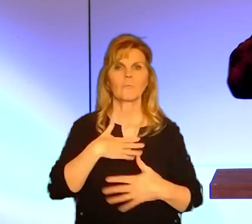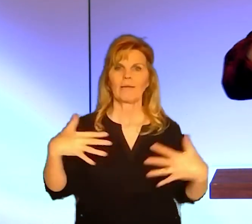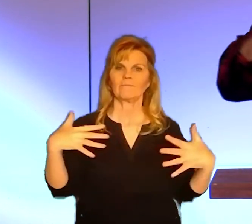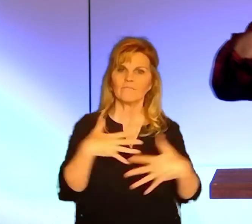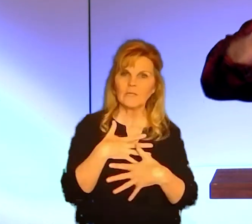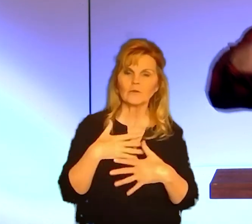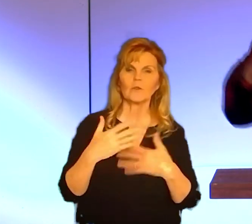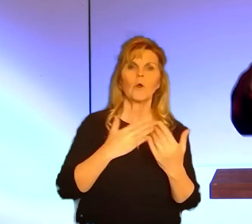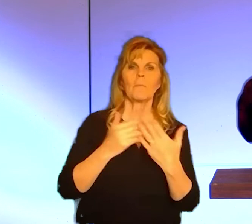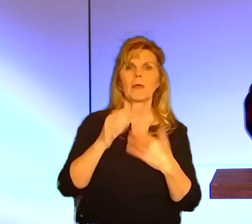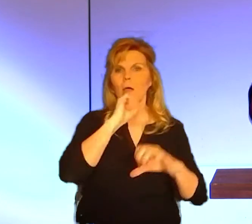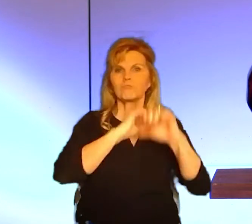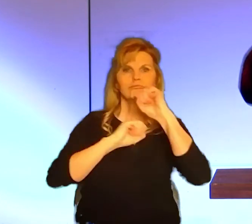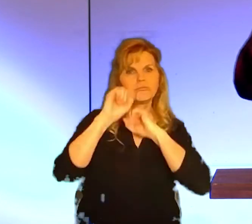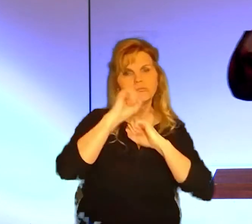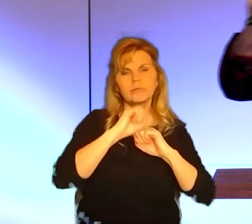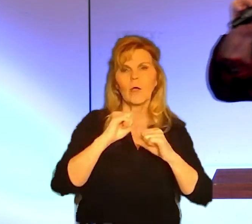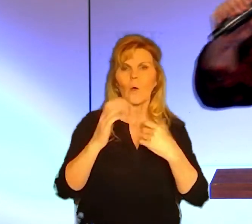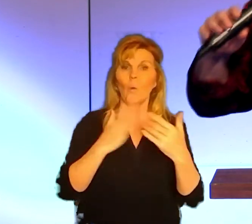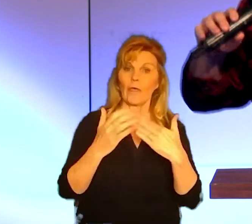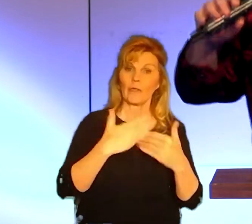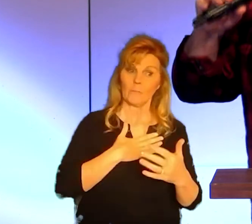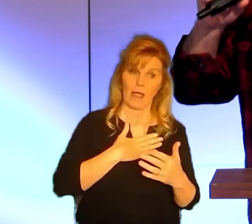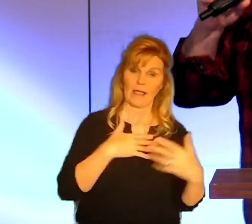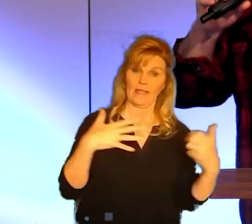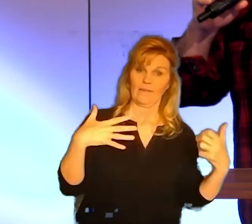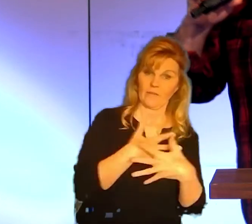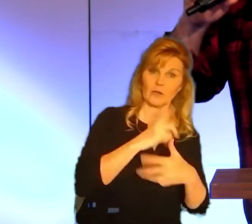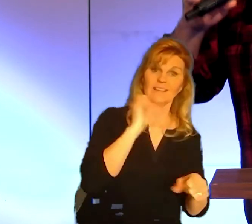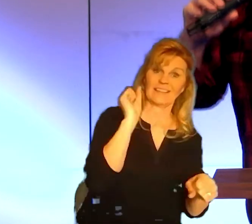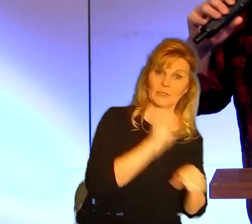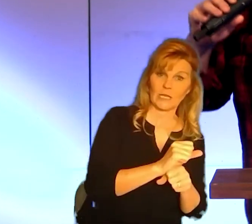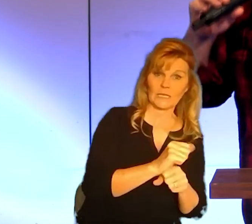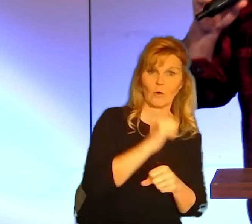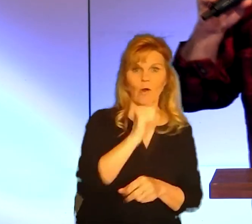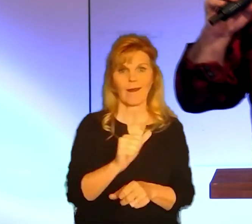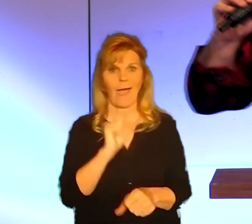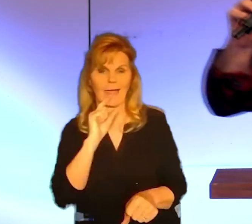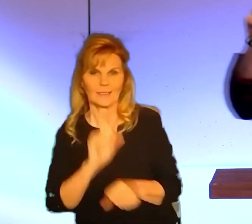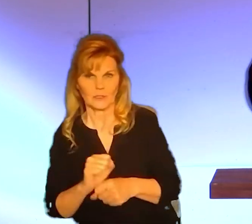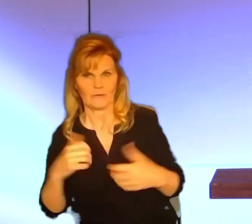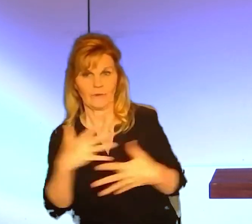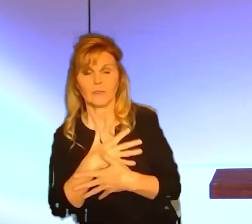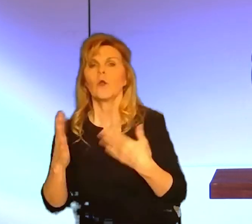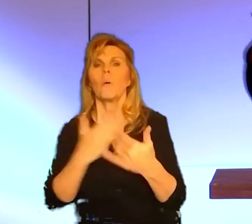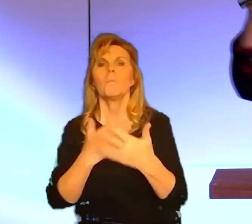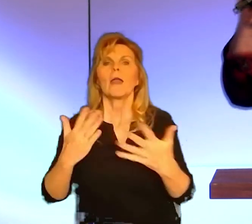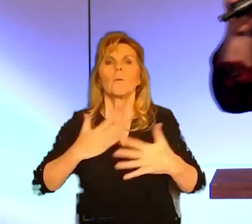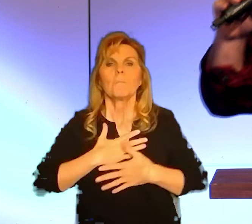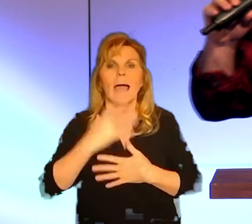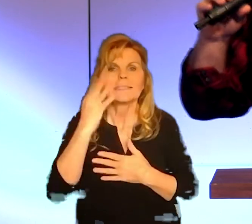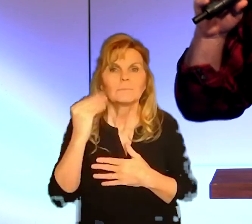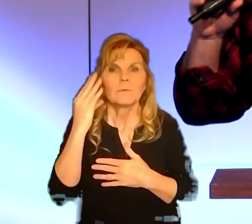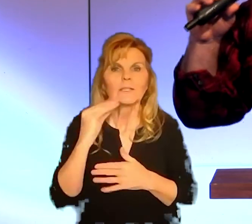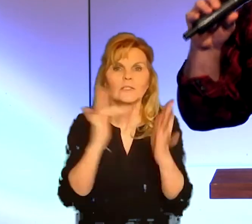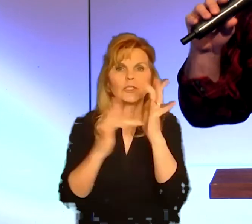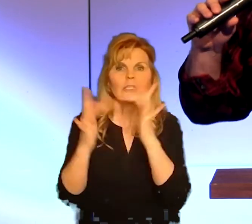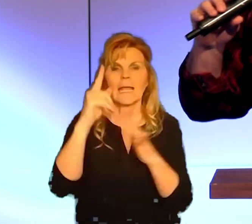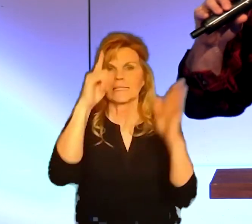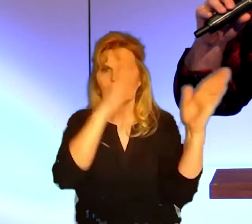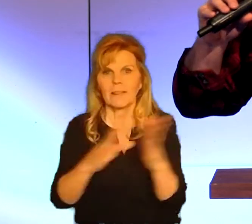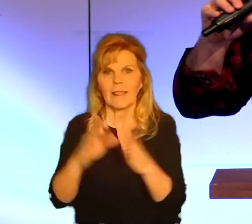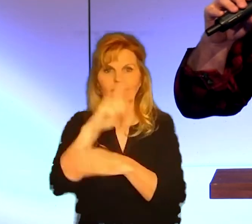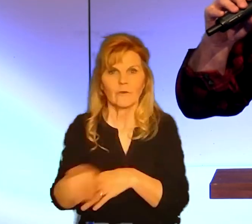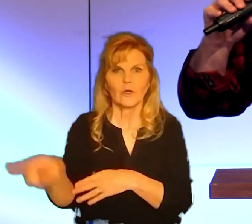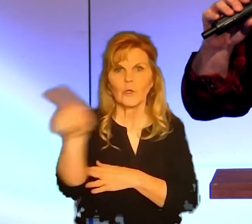saying, whether they're rational or irrational fears, no matter what I'm experiencing, God has a destination in mind for you.